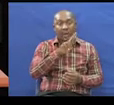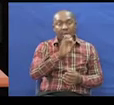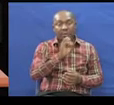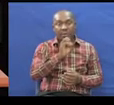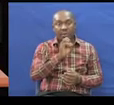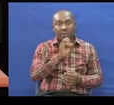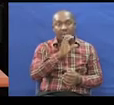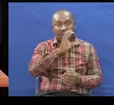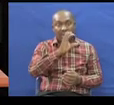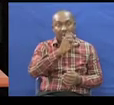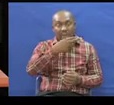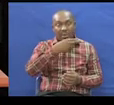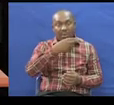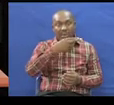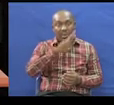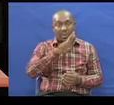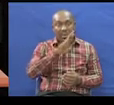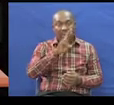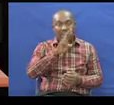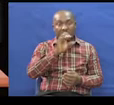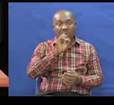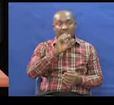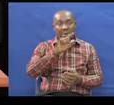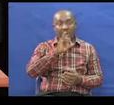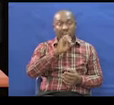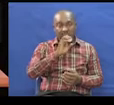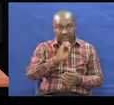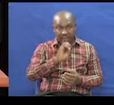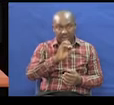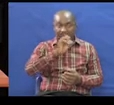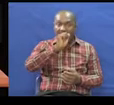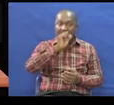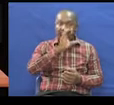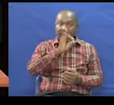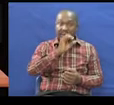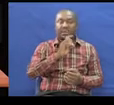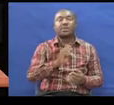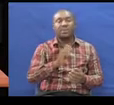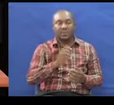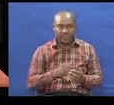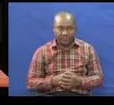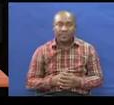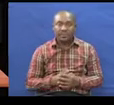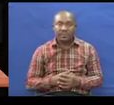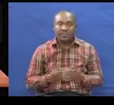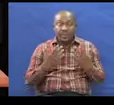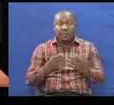So we are preparing hydrogen in the lab. We are using the moderate reactive metals.